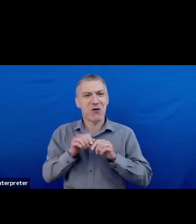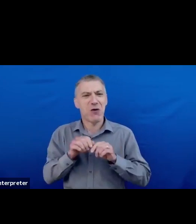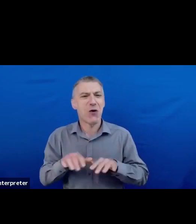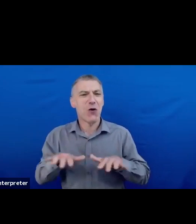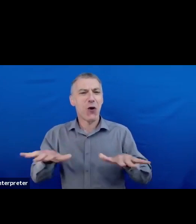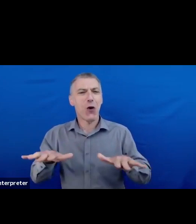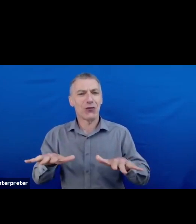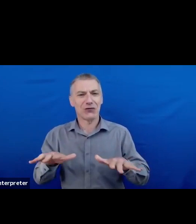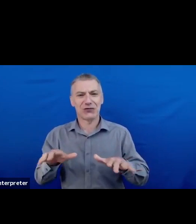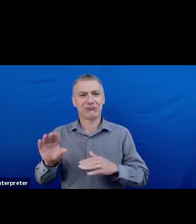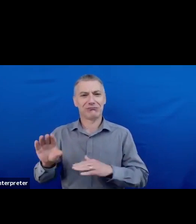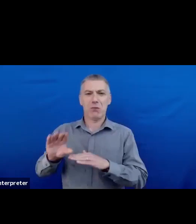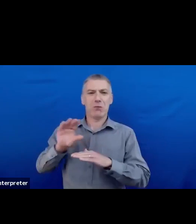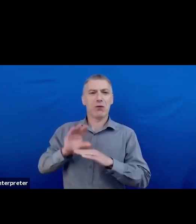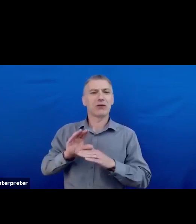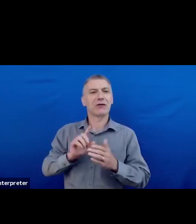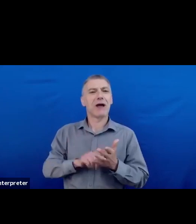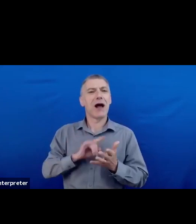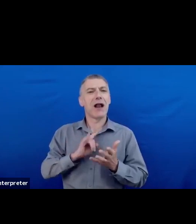sponsored by the LSE.